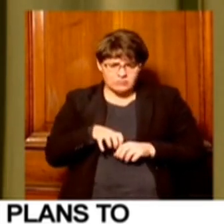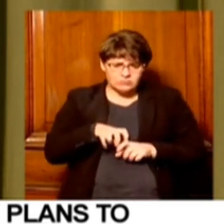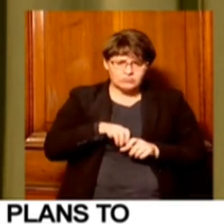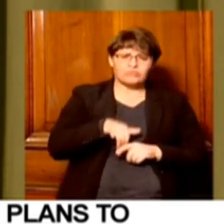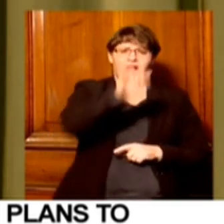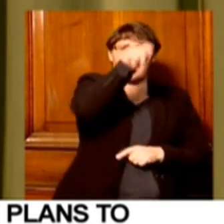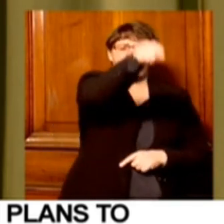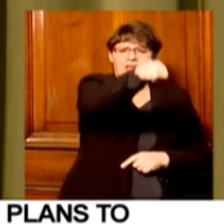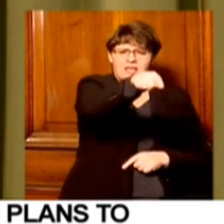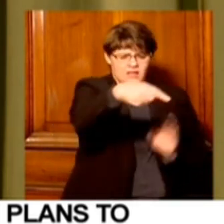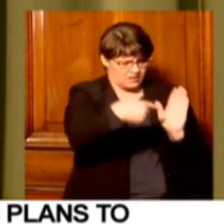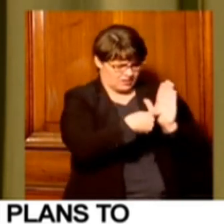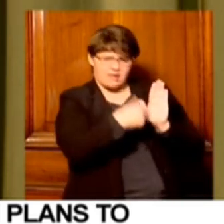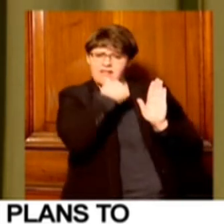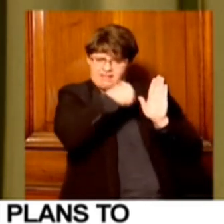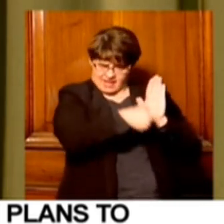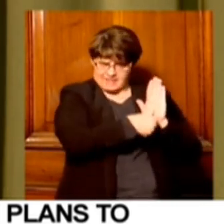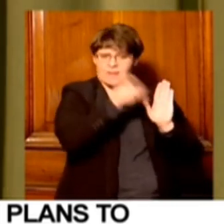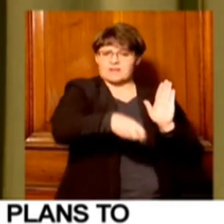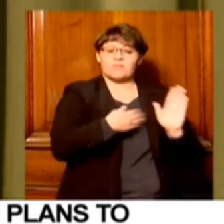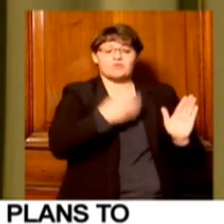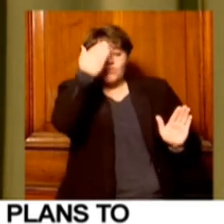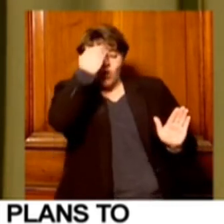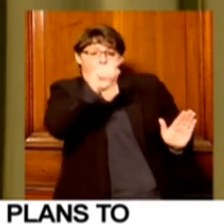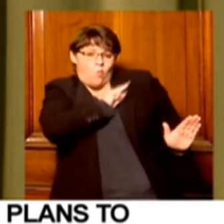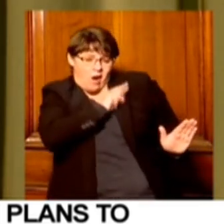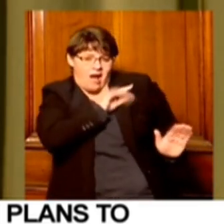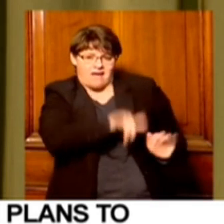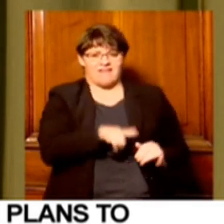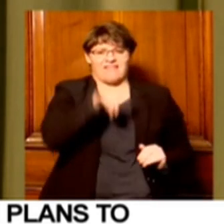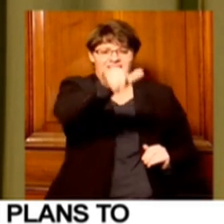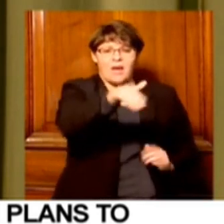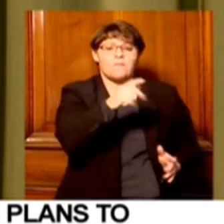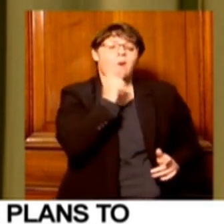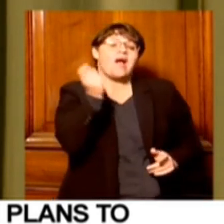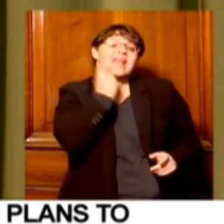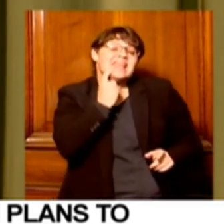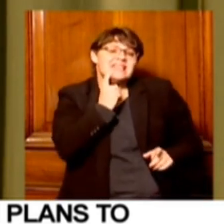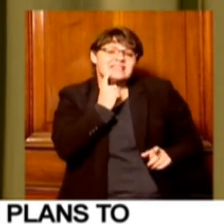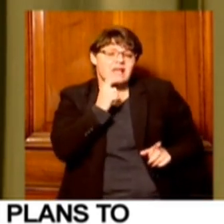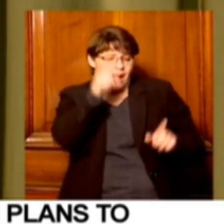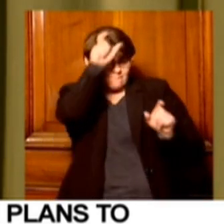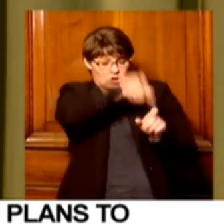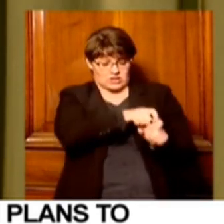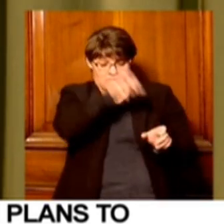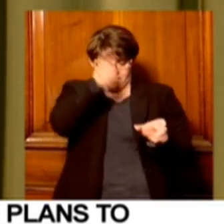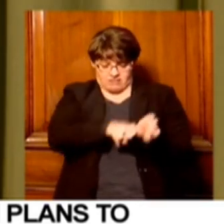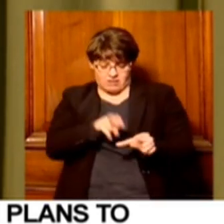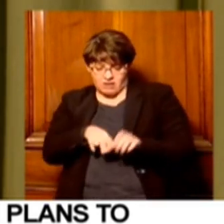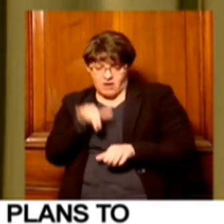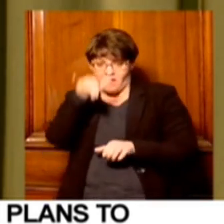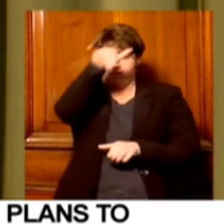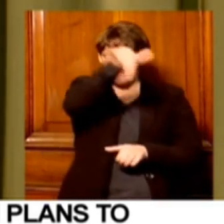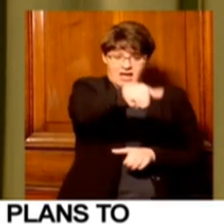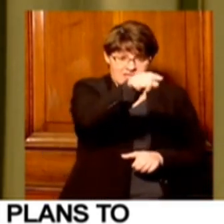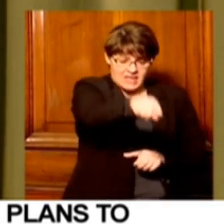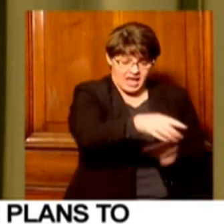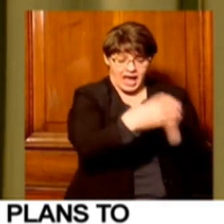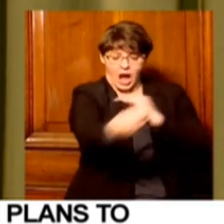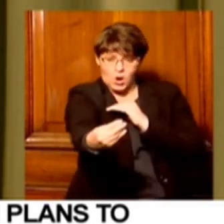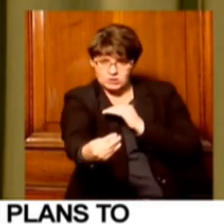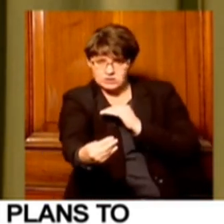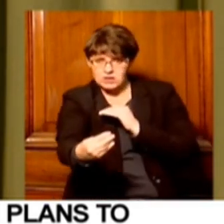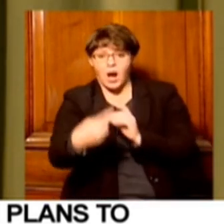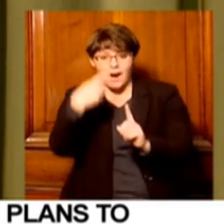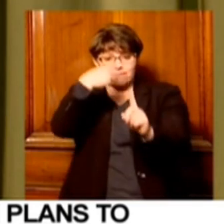are. And that makes it easy for tracking and tracing should any of the people who were passengers